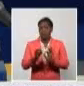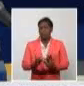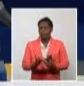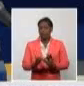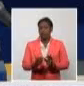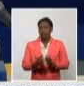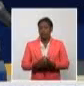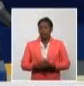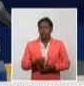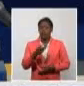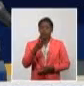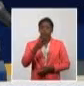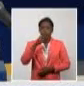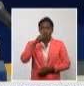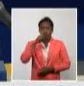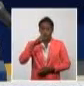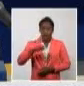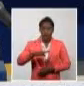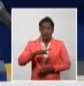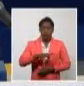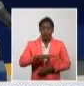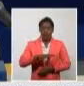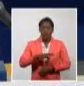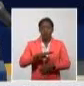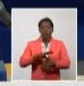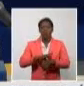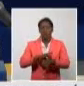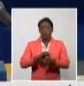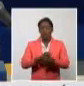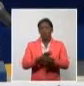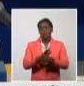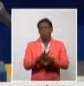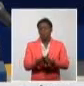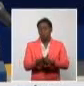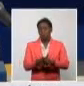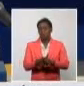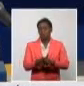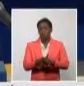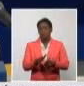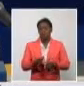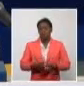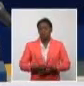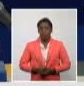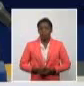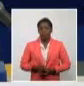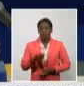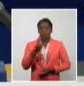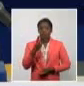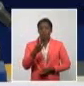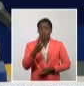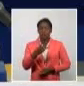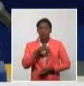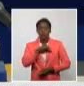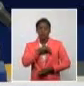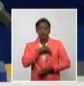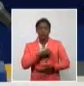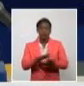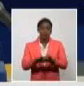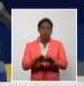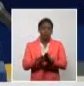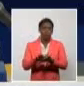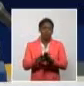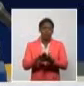who have already been diagnosed in Cuba have had a favorable evolution. 150 have already